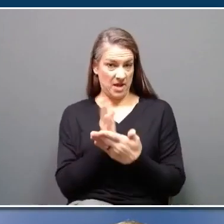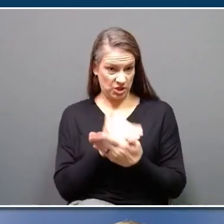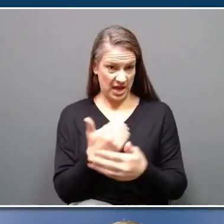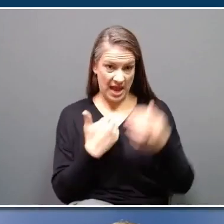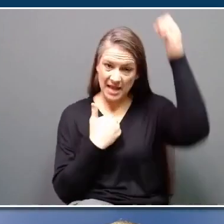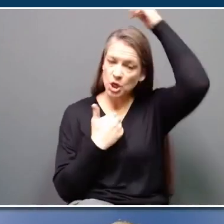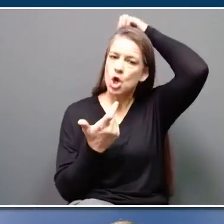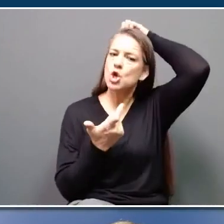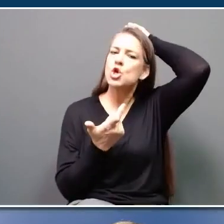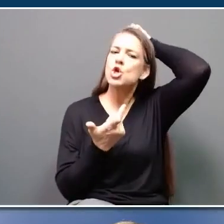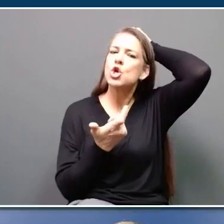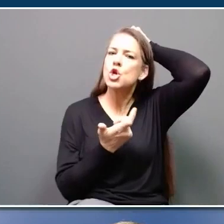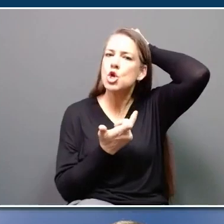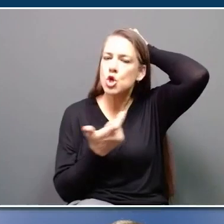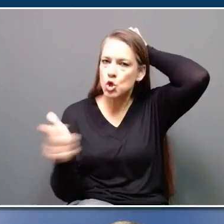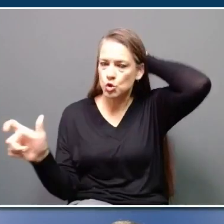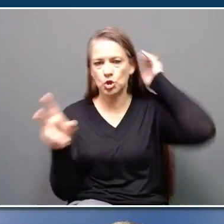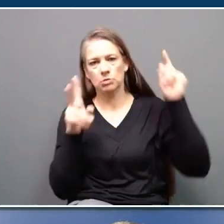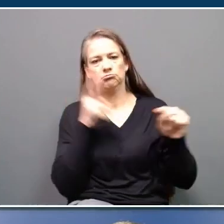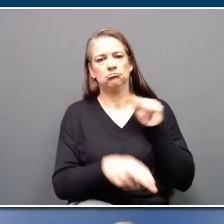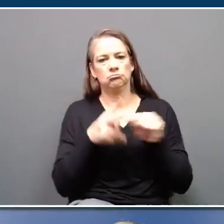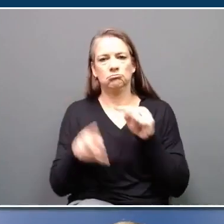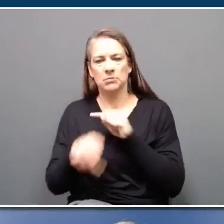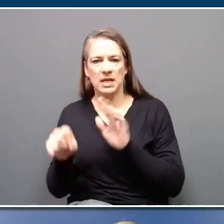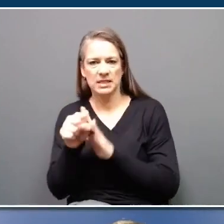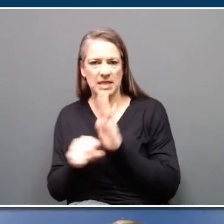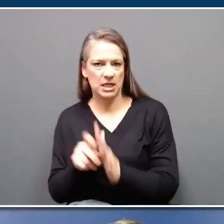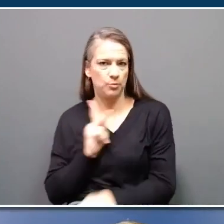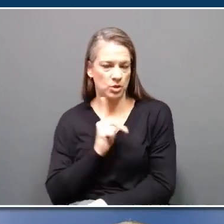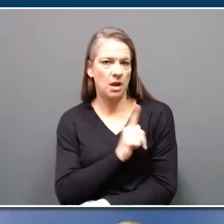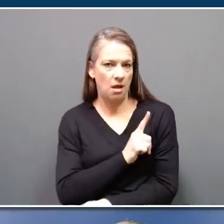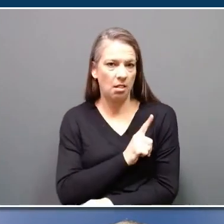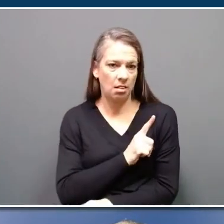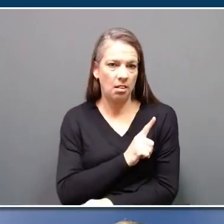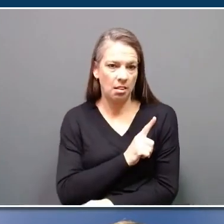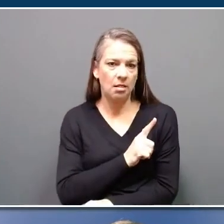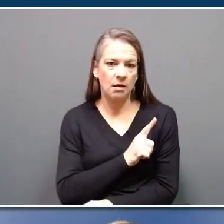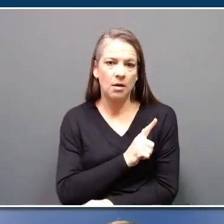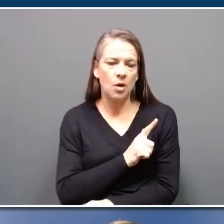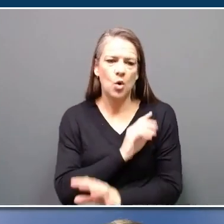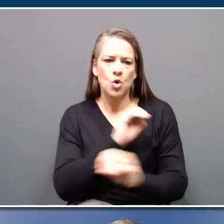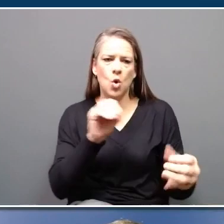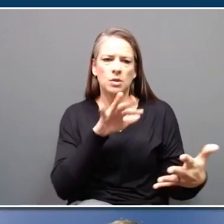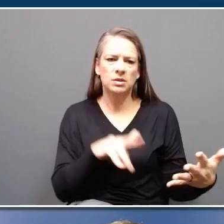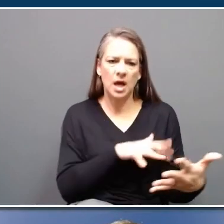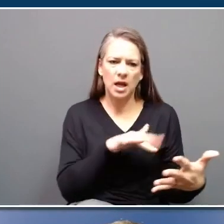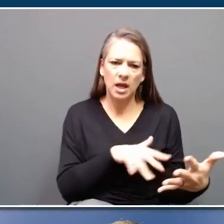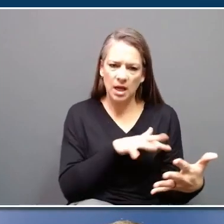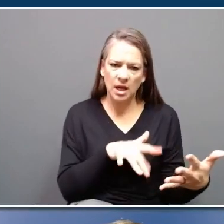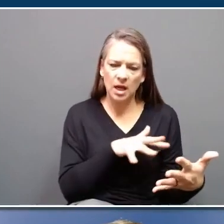massive reduction in state personnel without any study, without any requests to